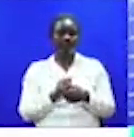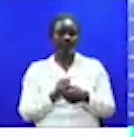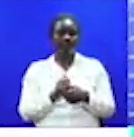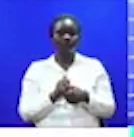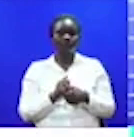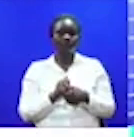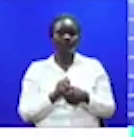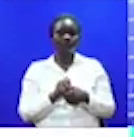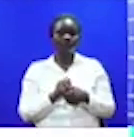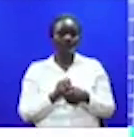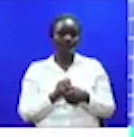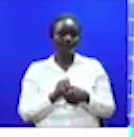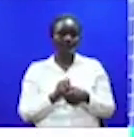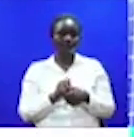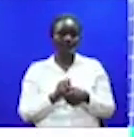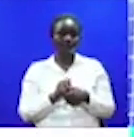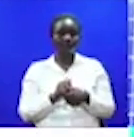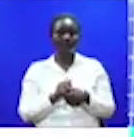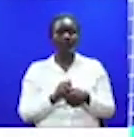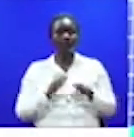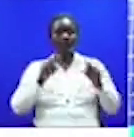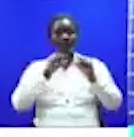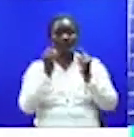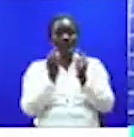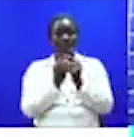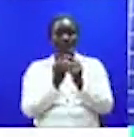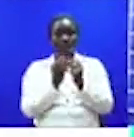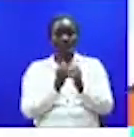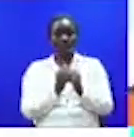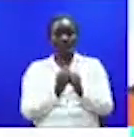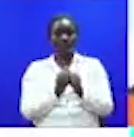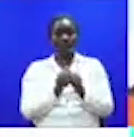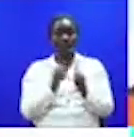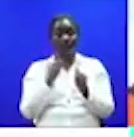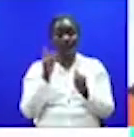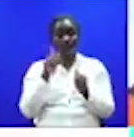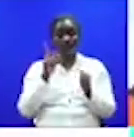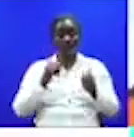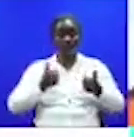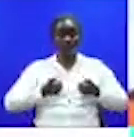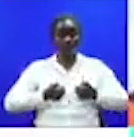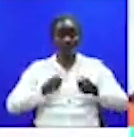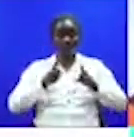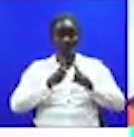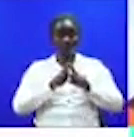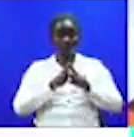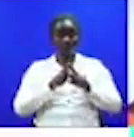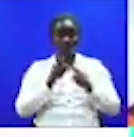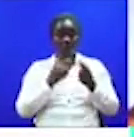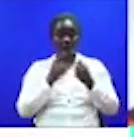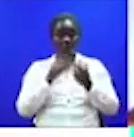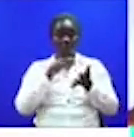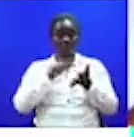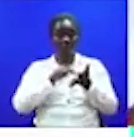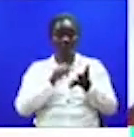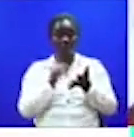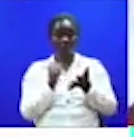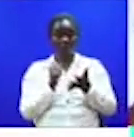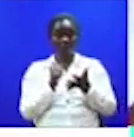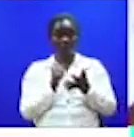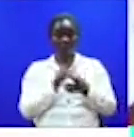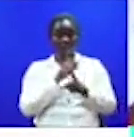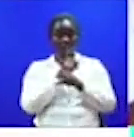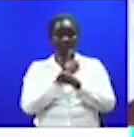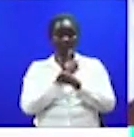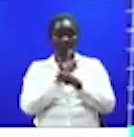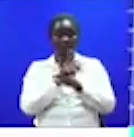Team Sisters. Ikiyobege iga ikere kya basoba tiboka na ndeke gotene ketenerete aso kwegerera obwene bwa